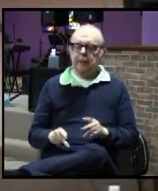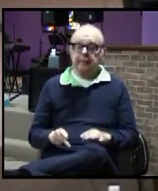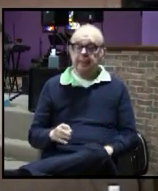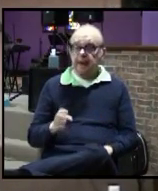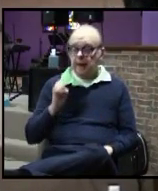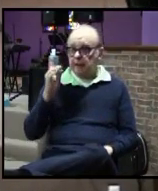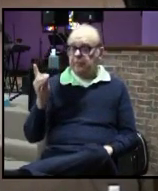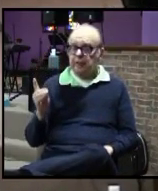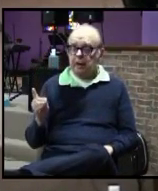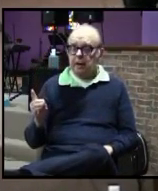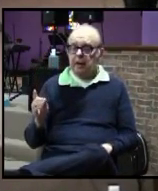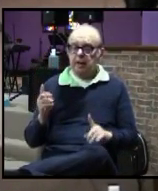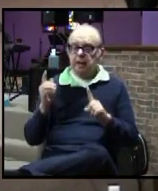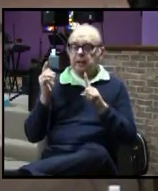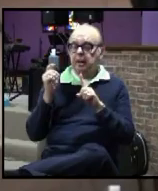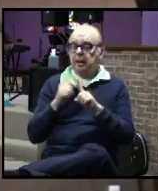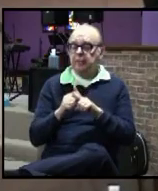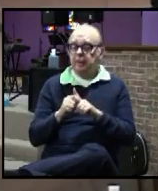problem,